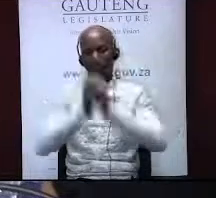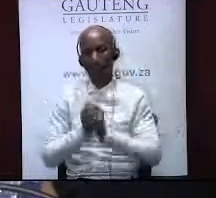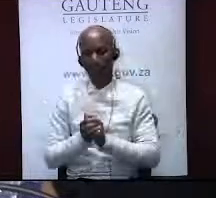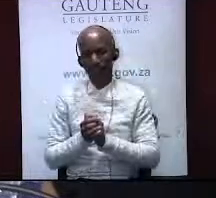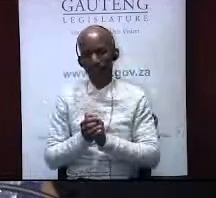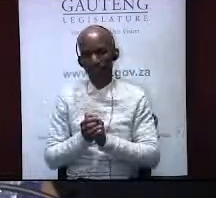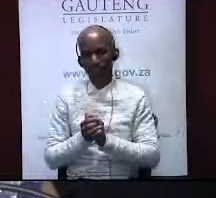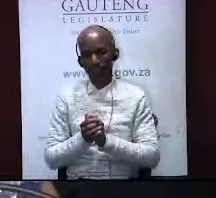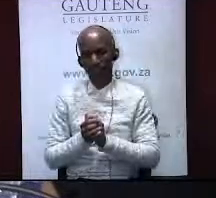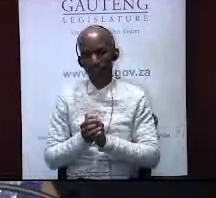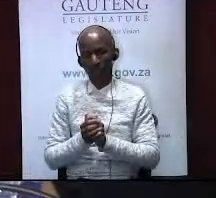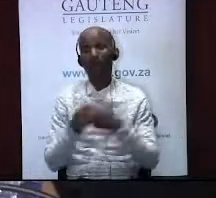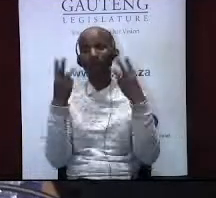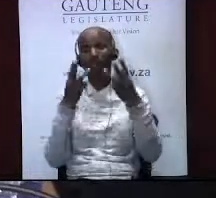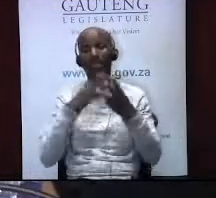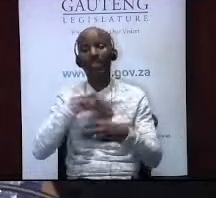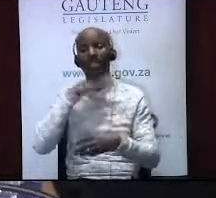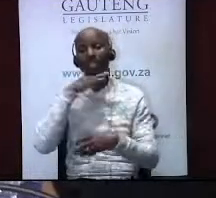we patriotic